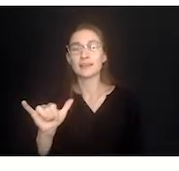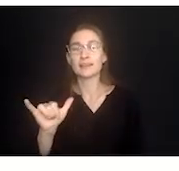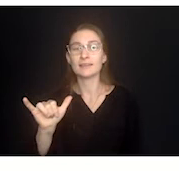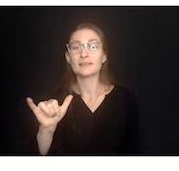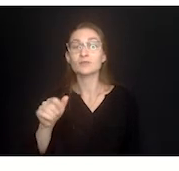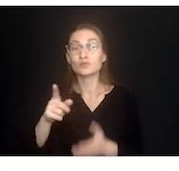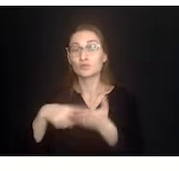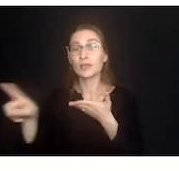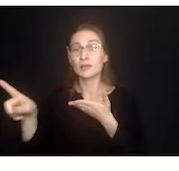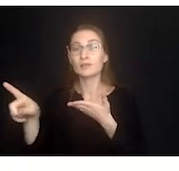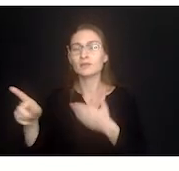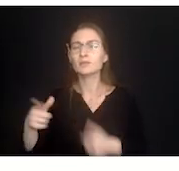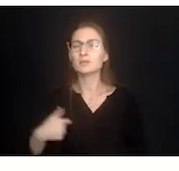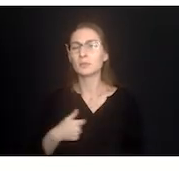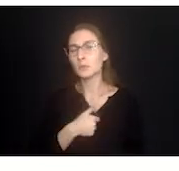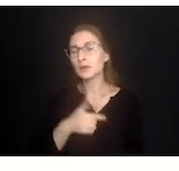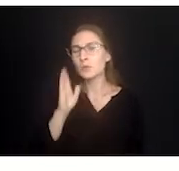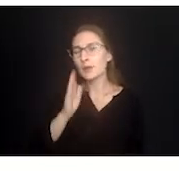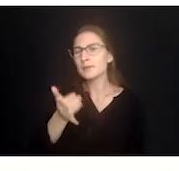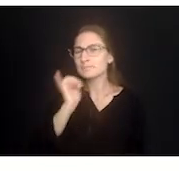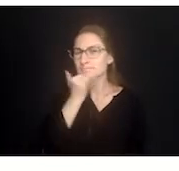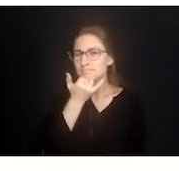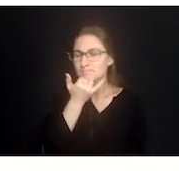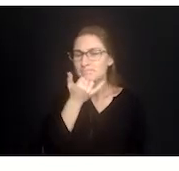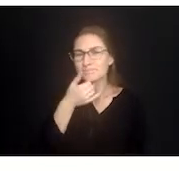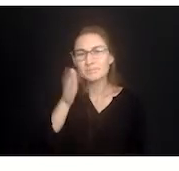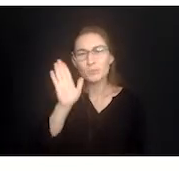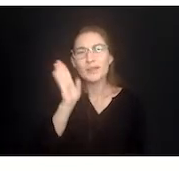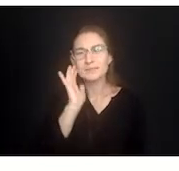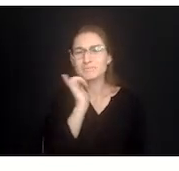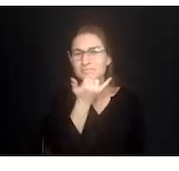checks to make sure we're all on the same page and keeping the plan in